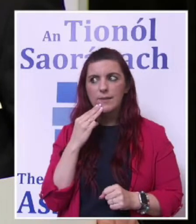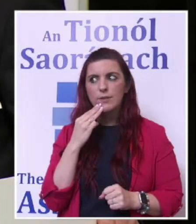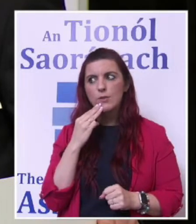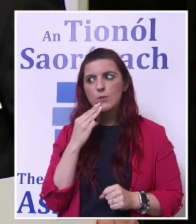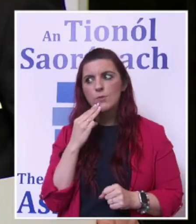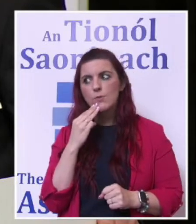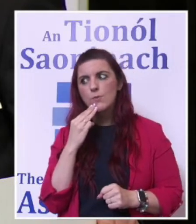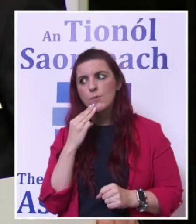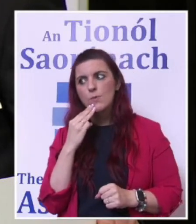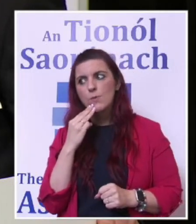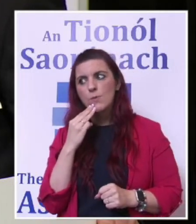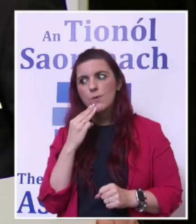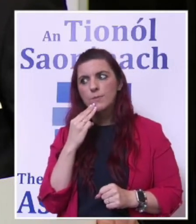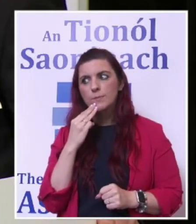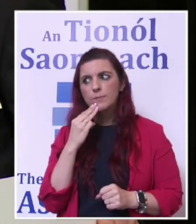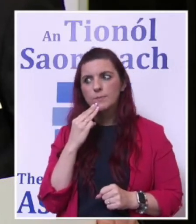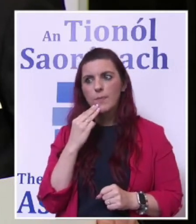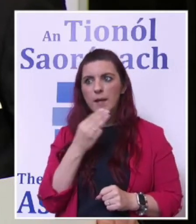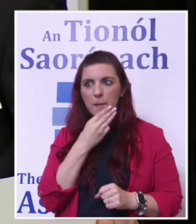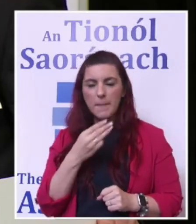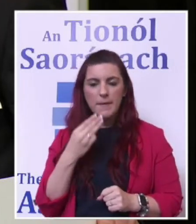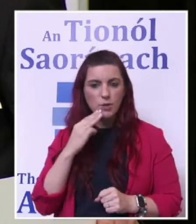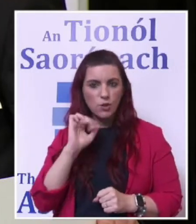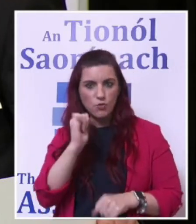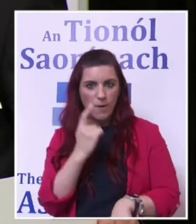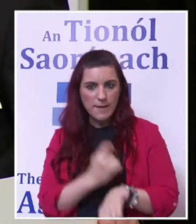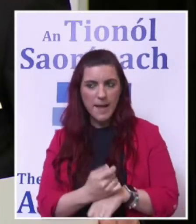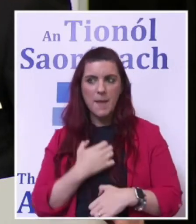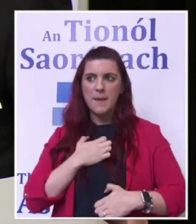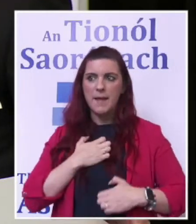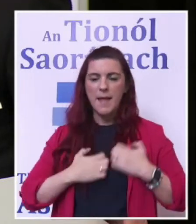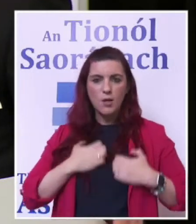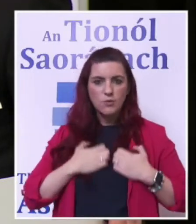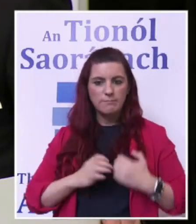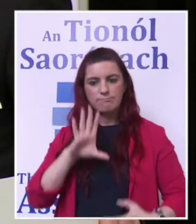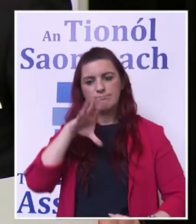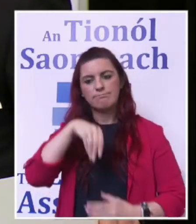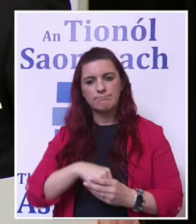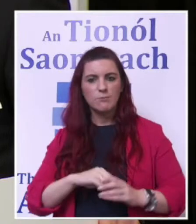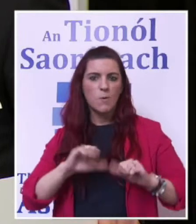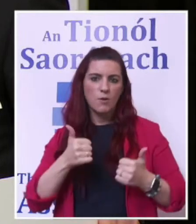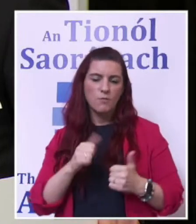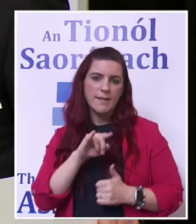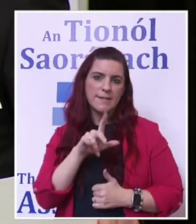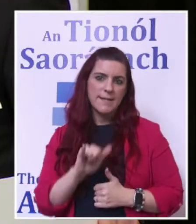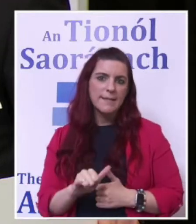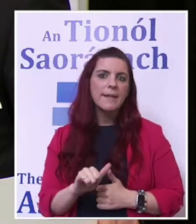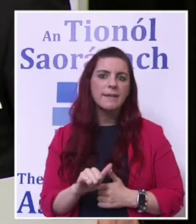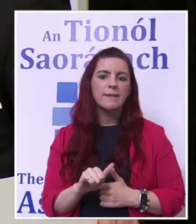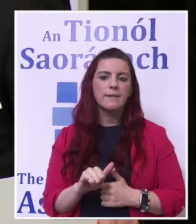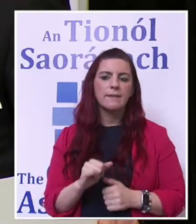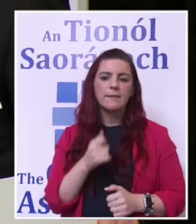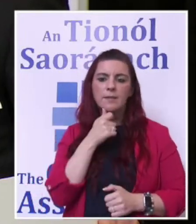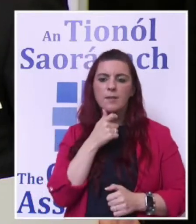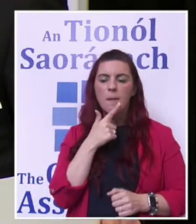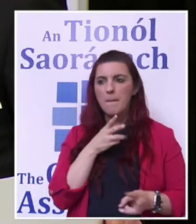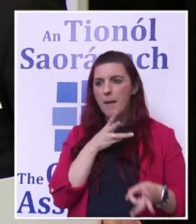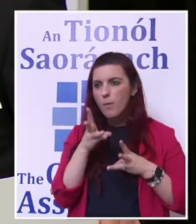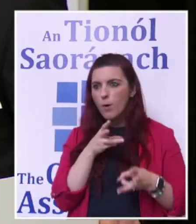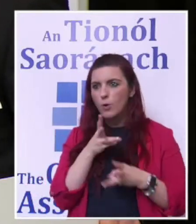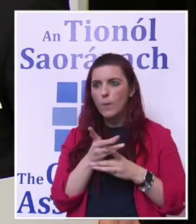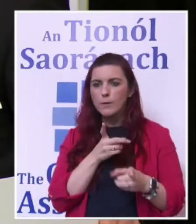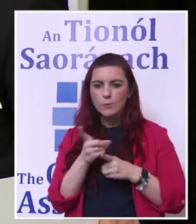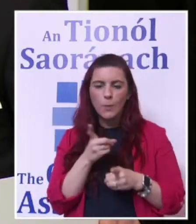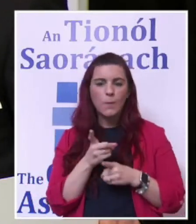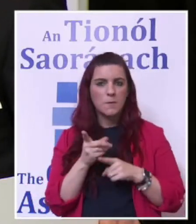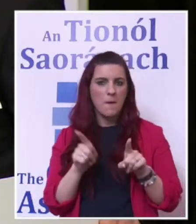to your time and your energy to our great city and county of Dublin. The work that you're going to do is